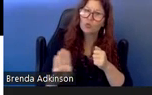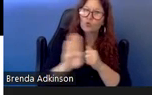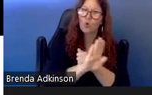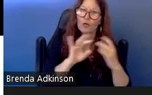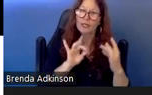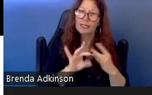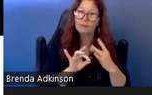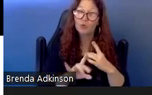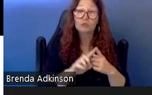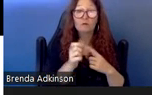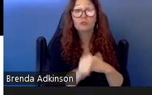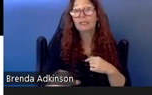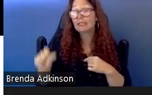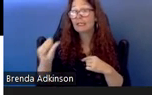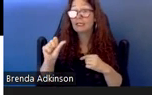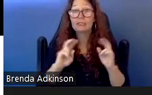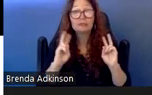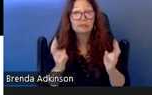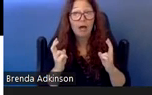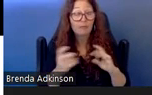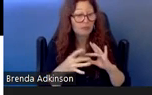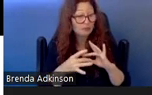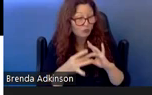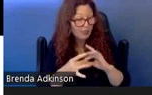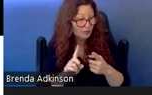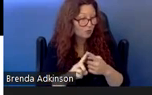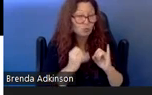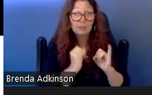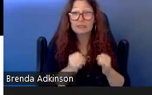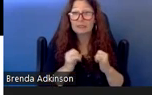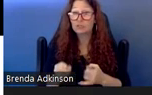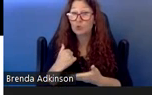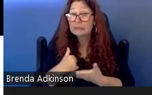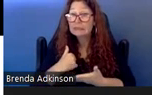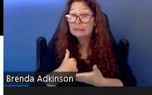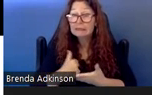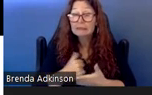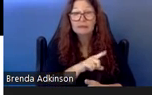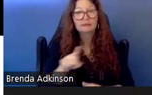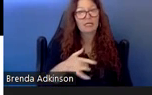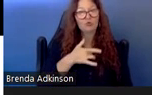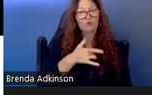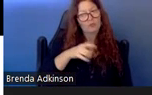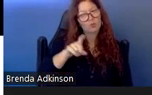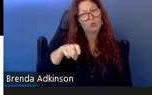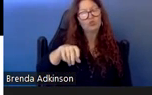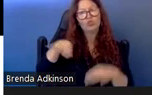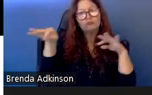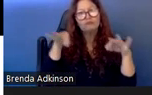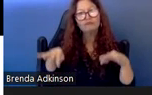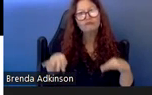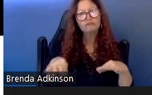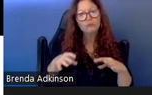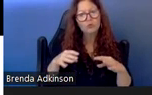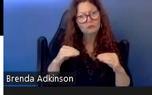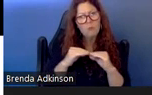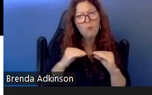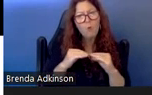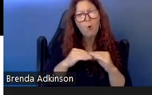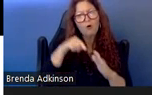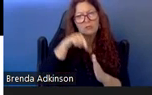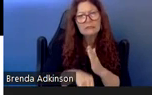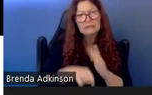are topics regarding individual assistance that you feel we should cover or cover more of or go more in